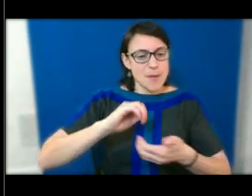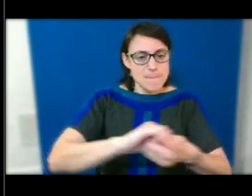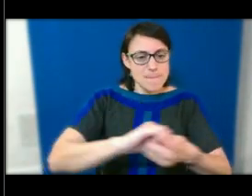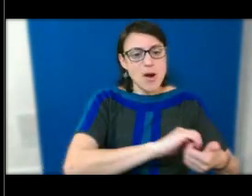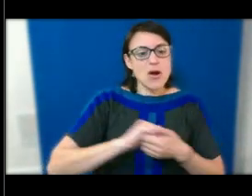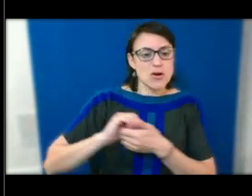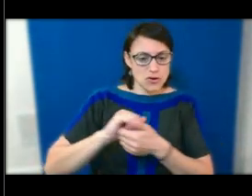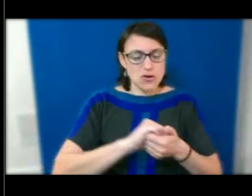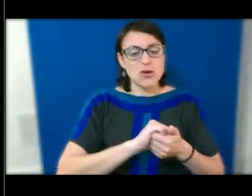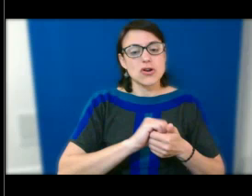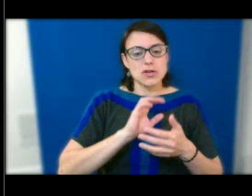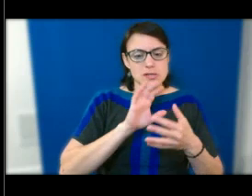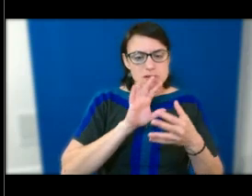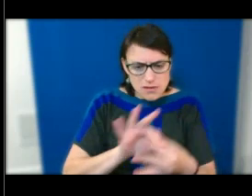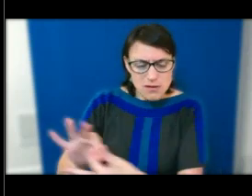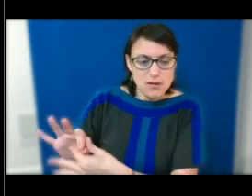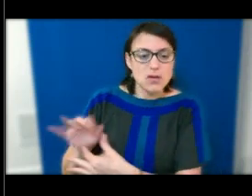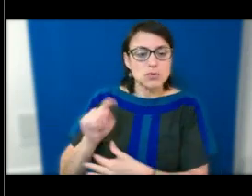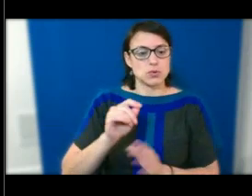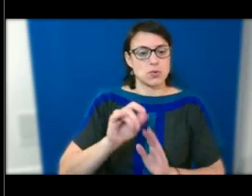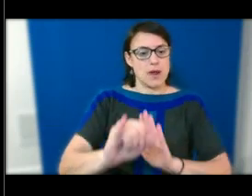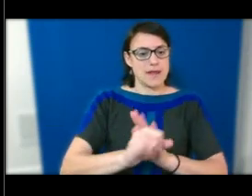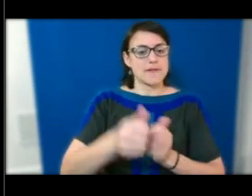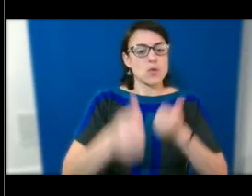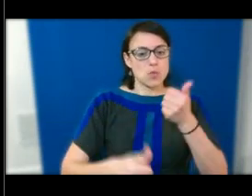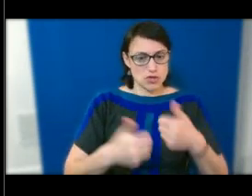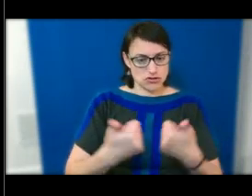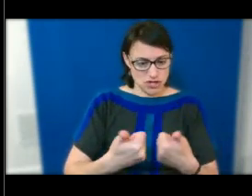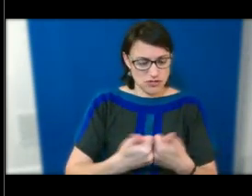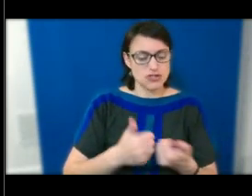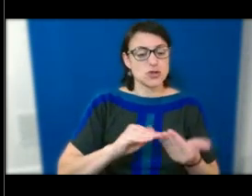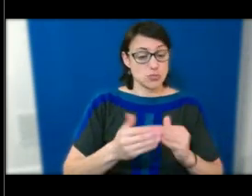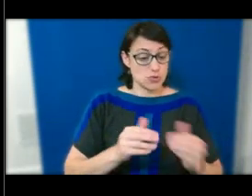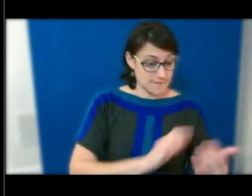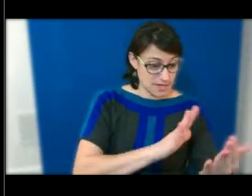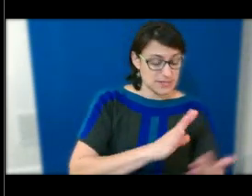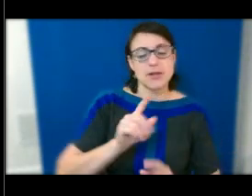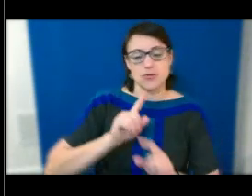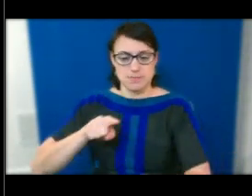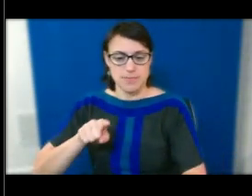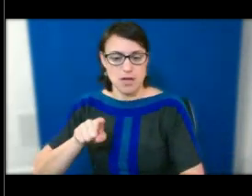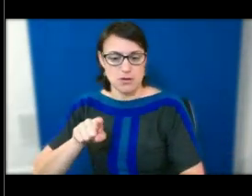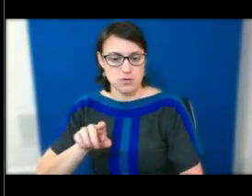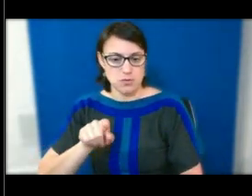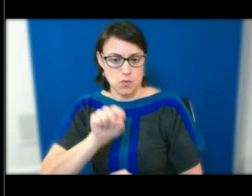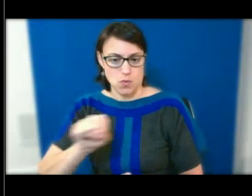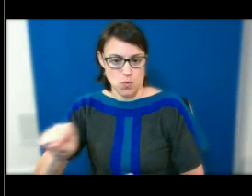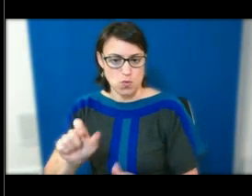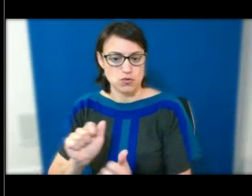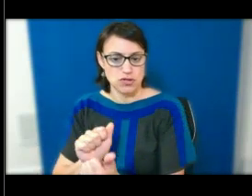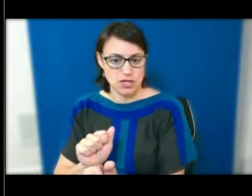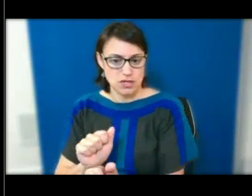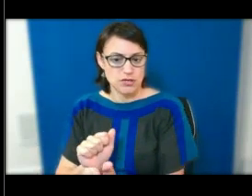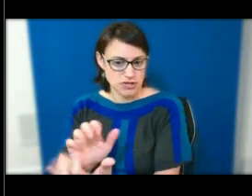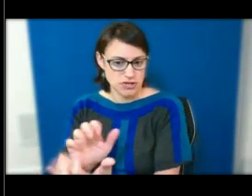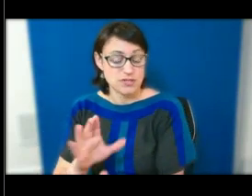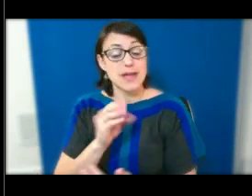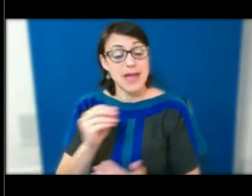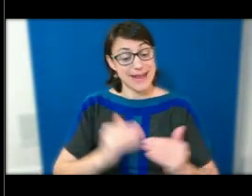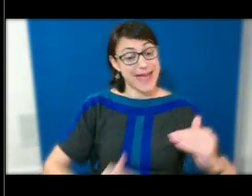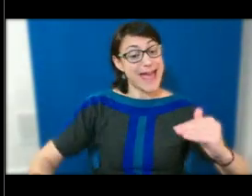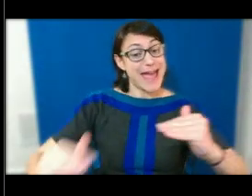communities are facing and being responsive to those challenges. And equity is really at the cornerstone of these